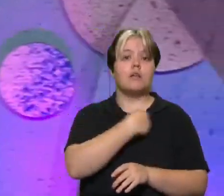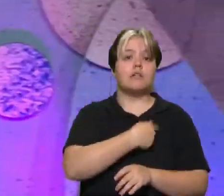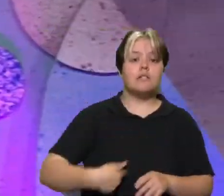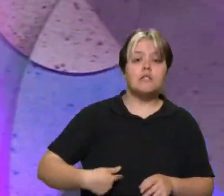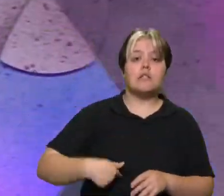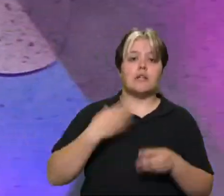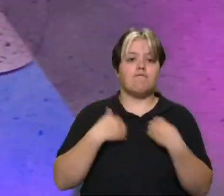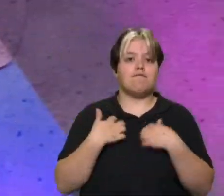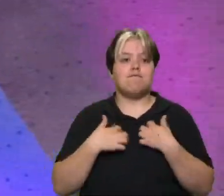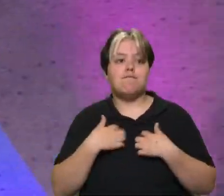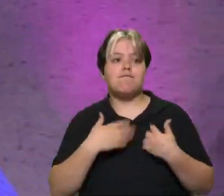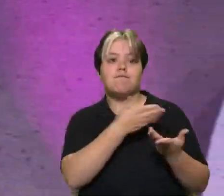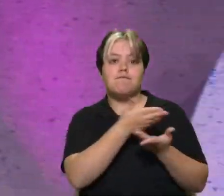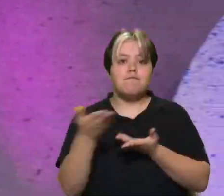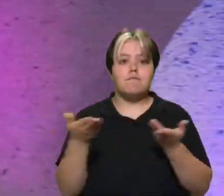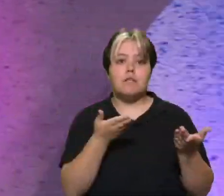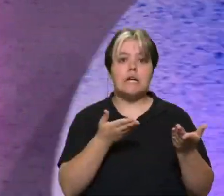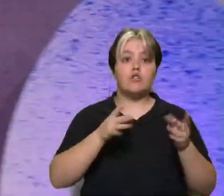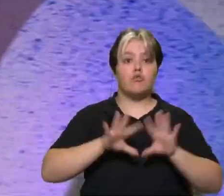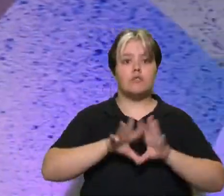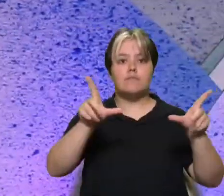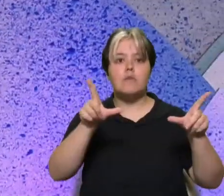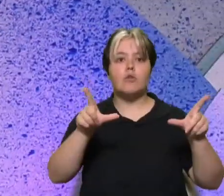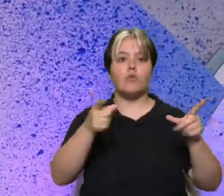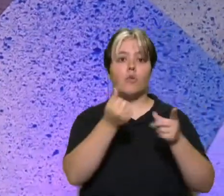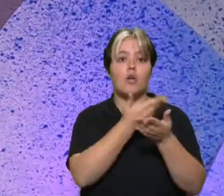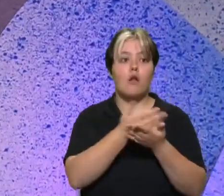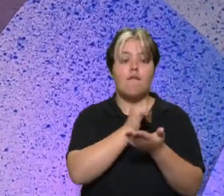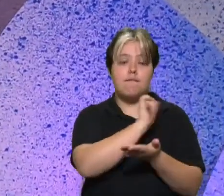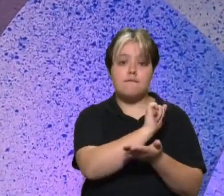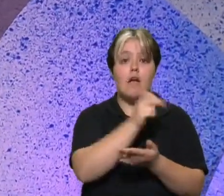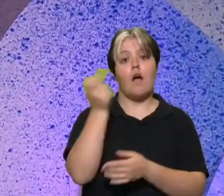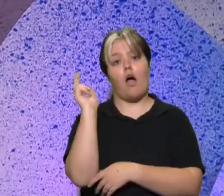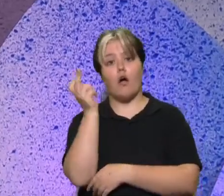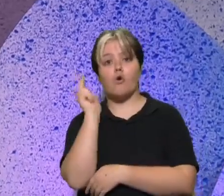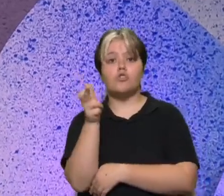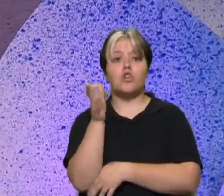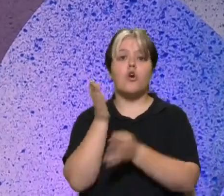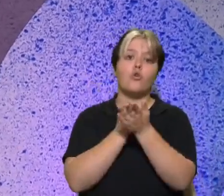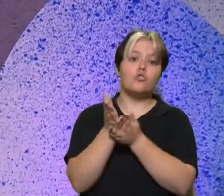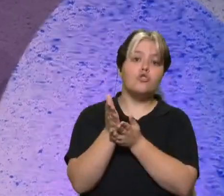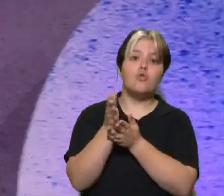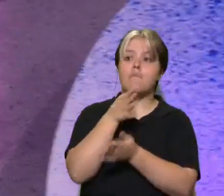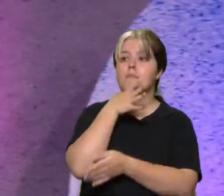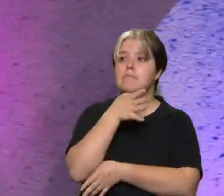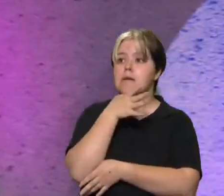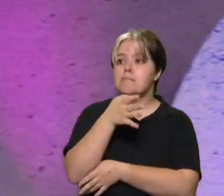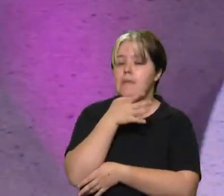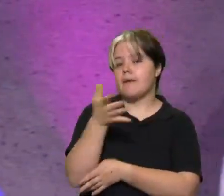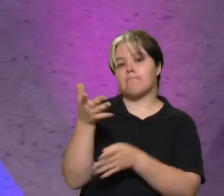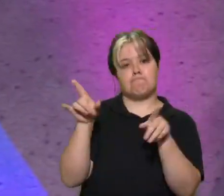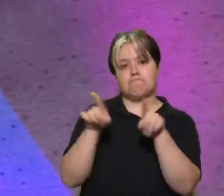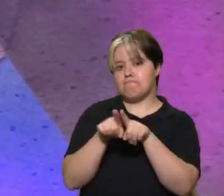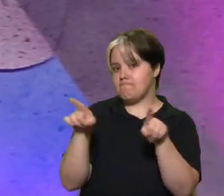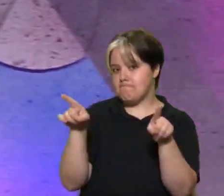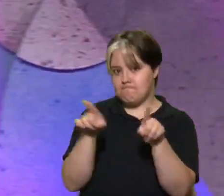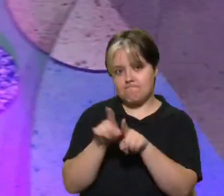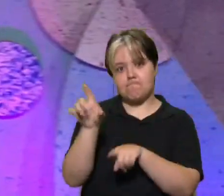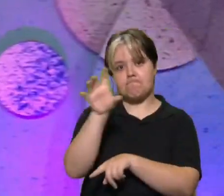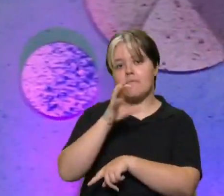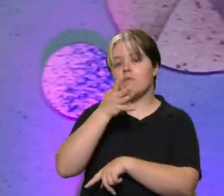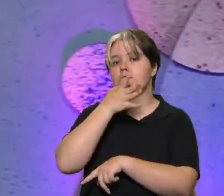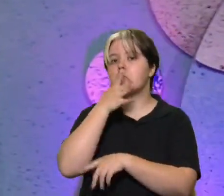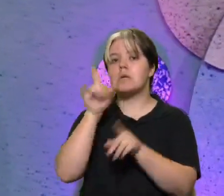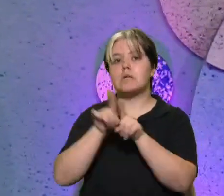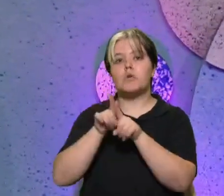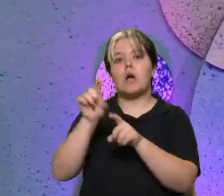the acceleration of its economic development. We don't know whether it's going to be in the world. Russia continues to be imperialistic with the war